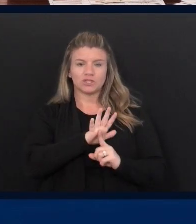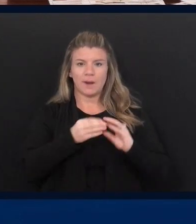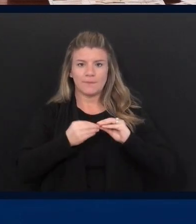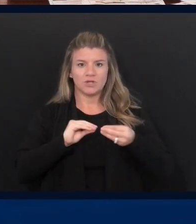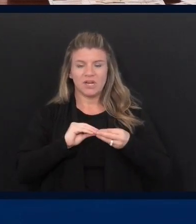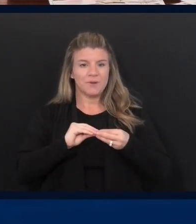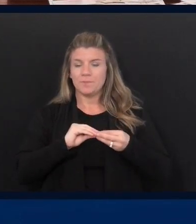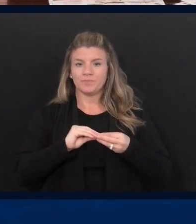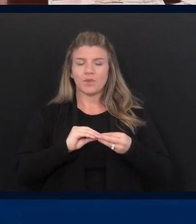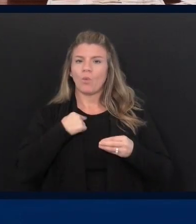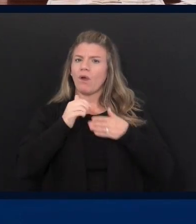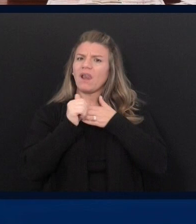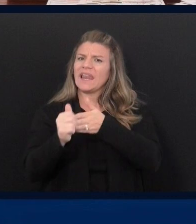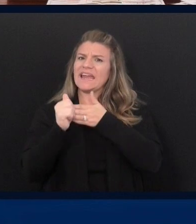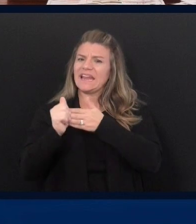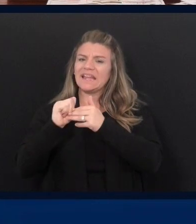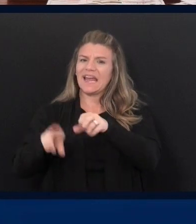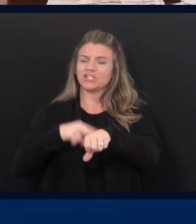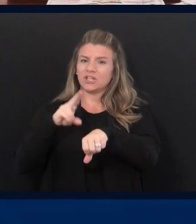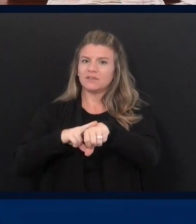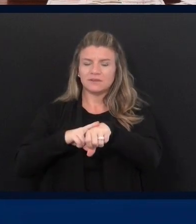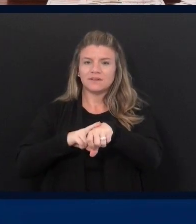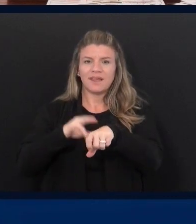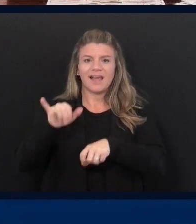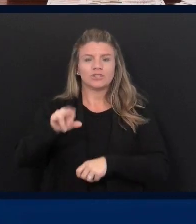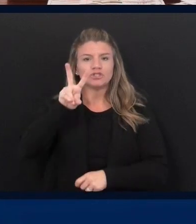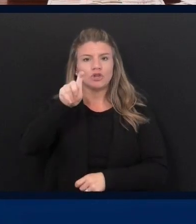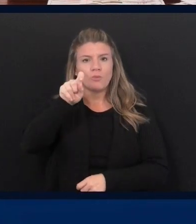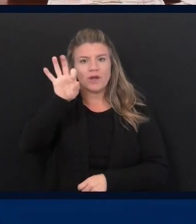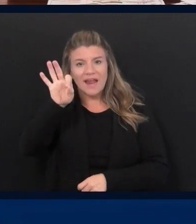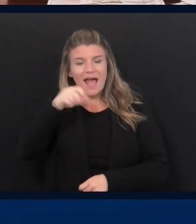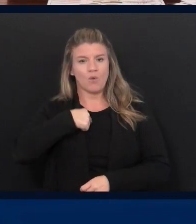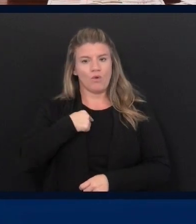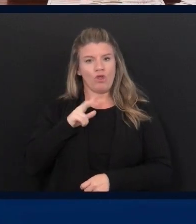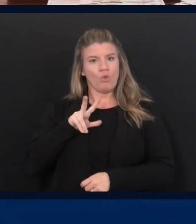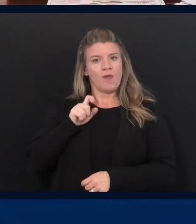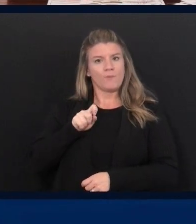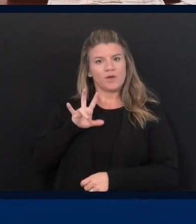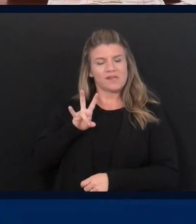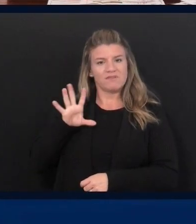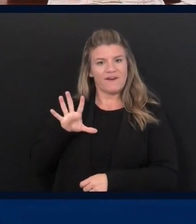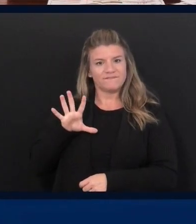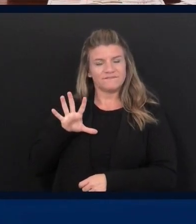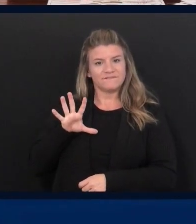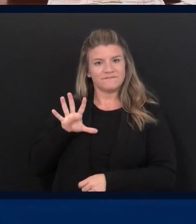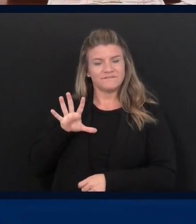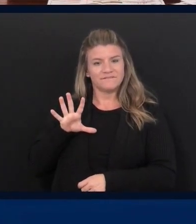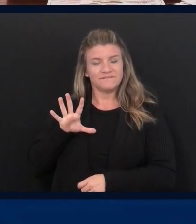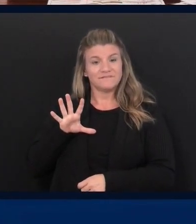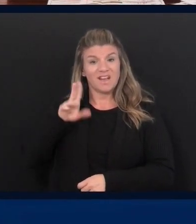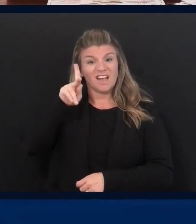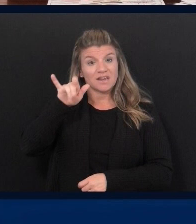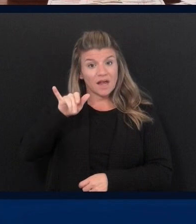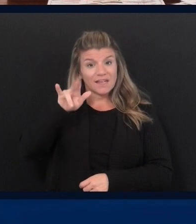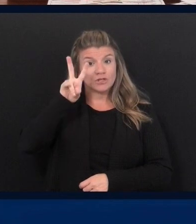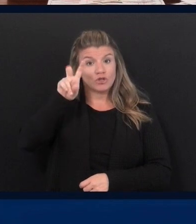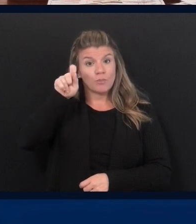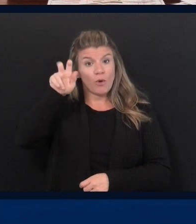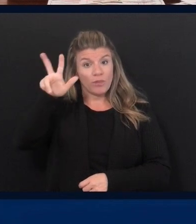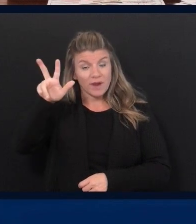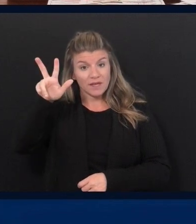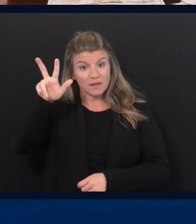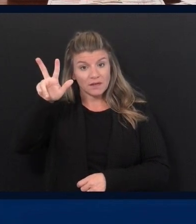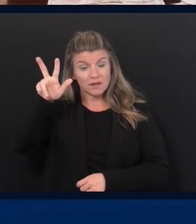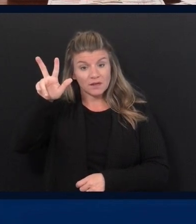know, we're leading, the nation is at 2.9, we're at 3.75. You know, Kentucky's at